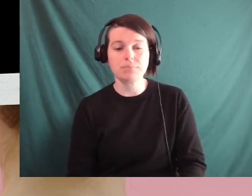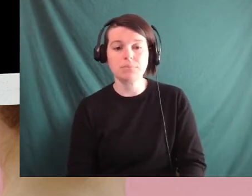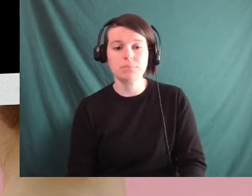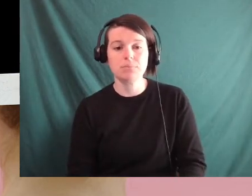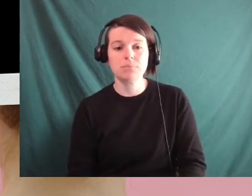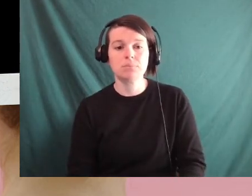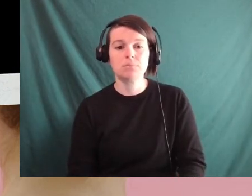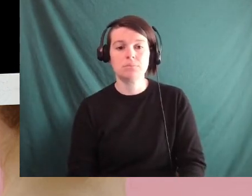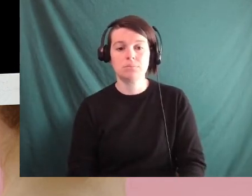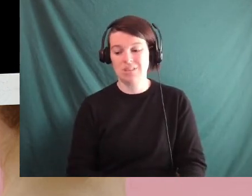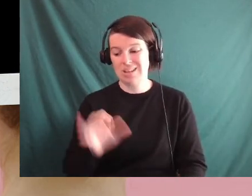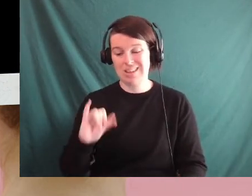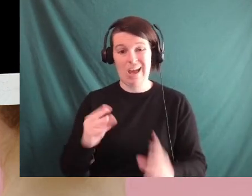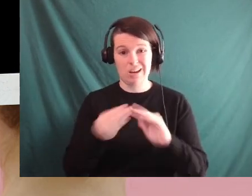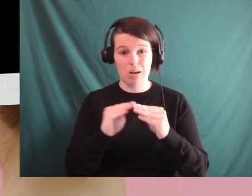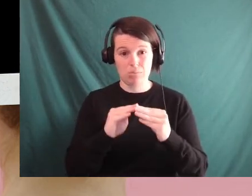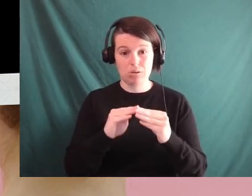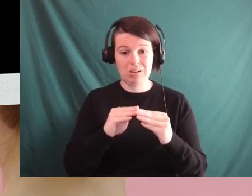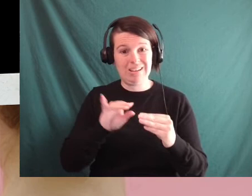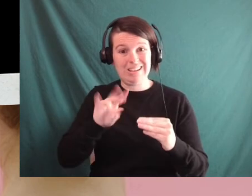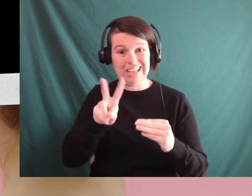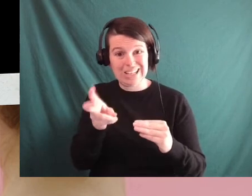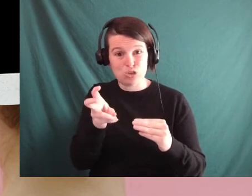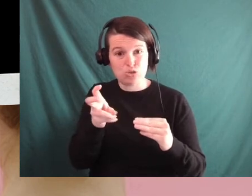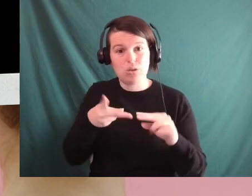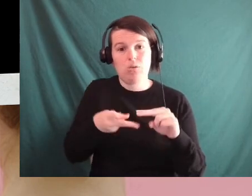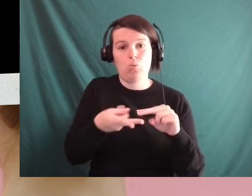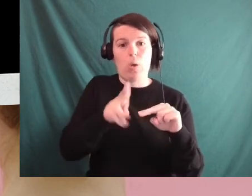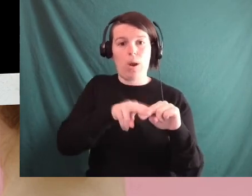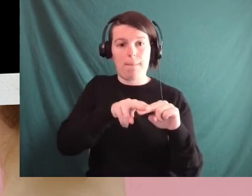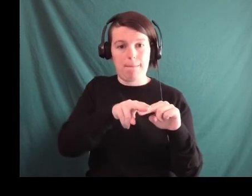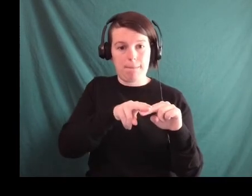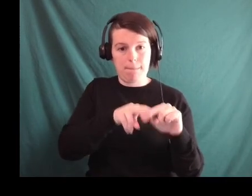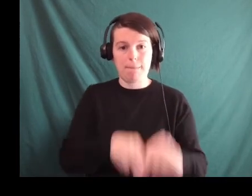take that in inches and round it up to the nearest inch.